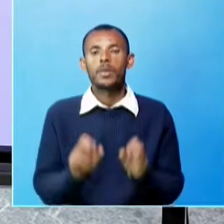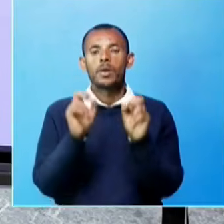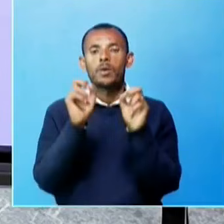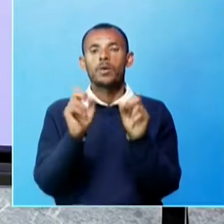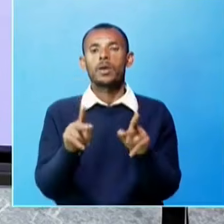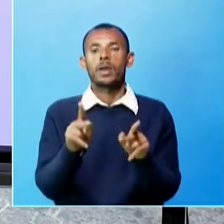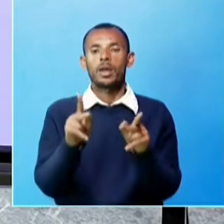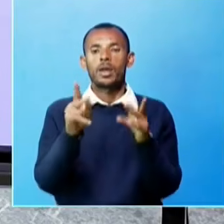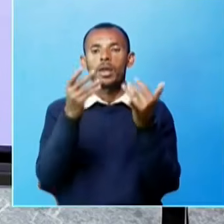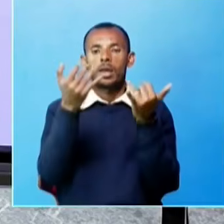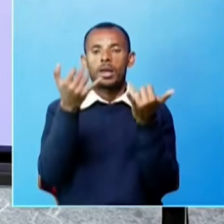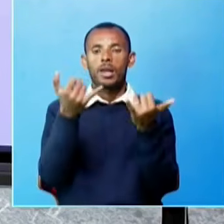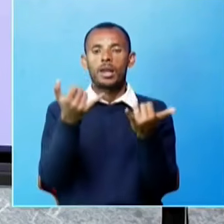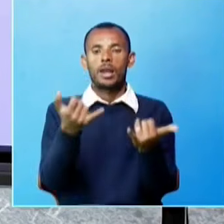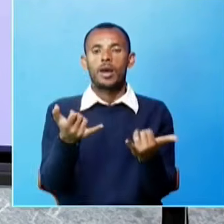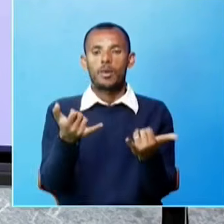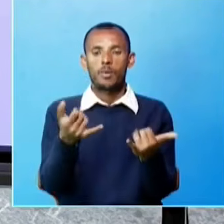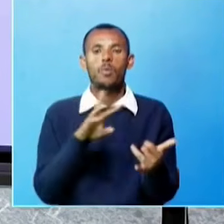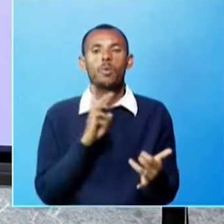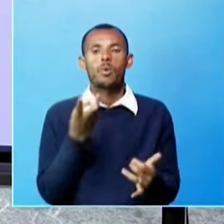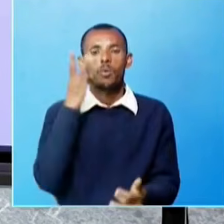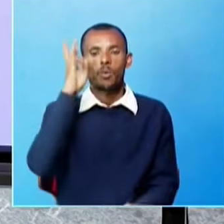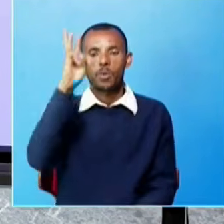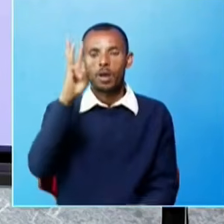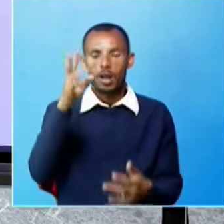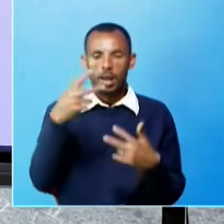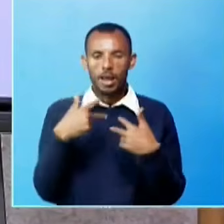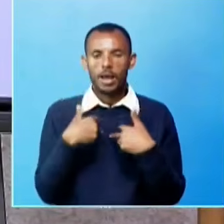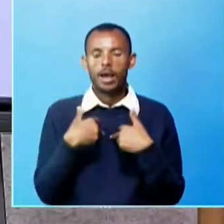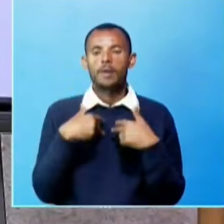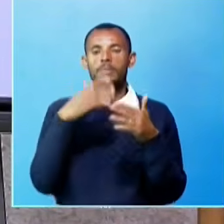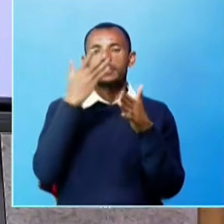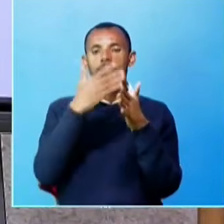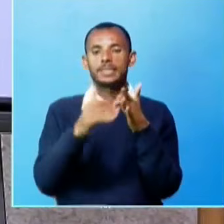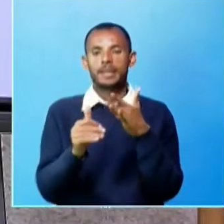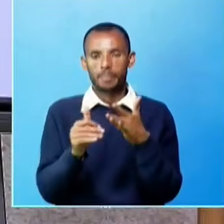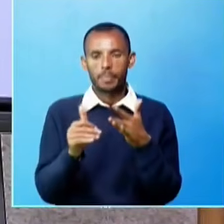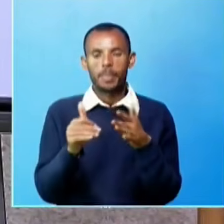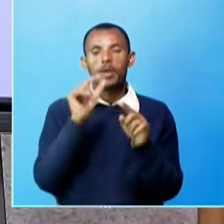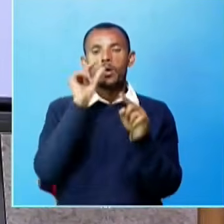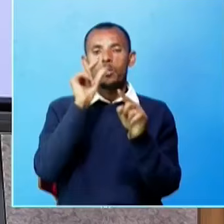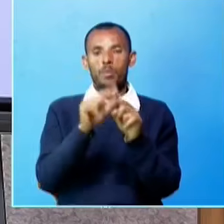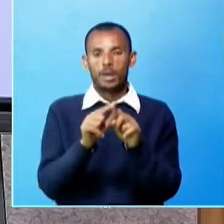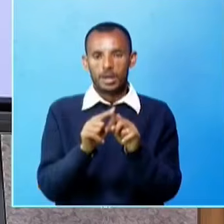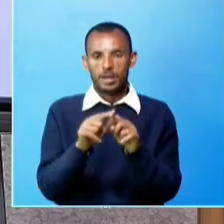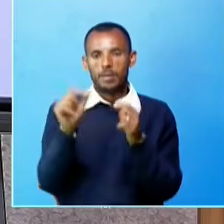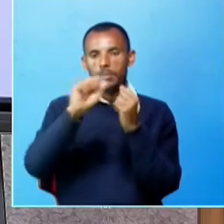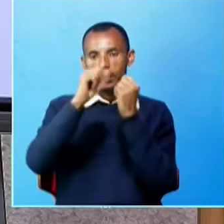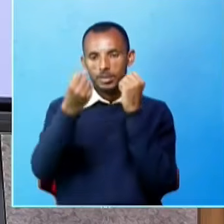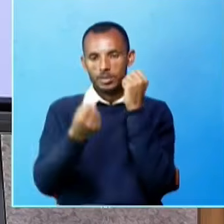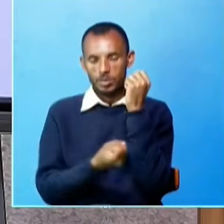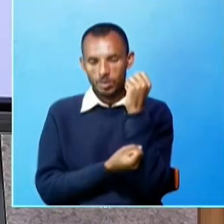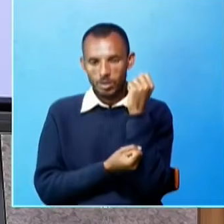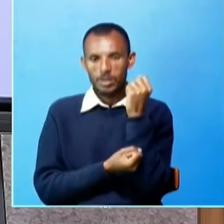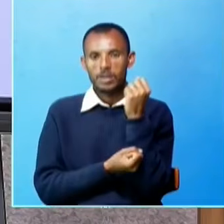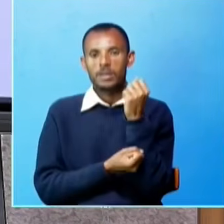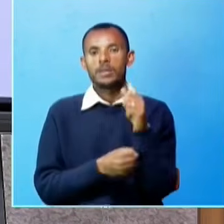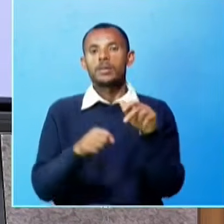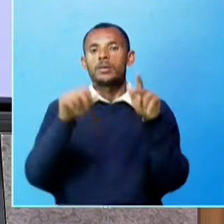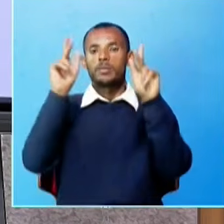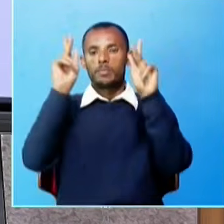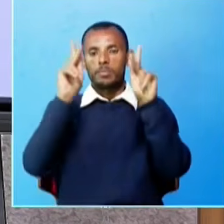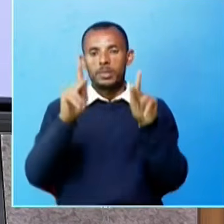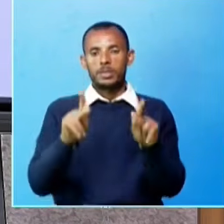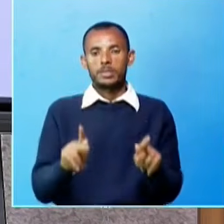Okay, now we will have some terminologies regarding a prism. Okay, these